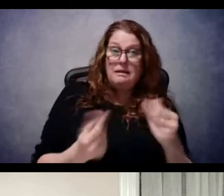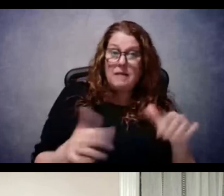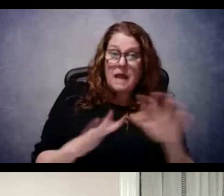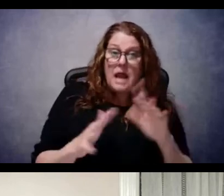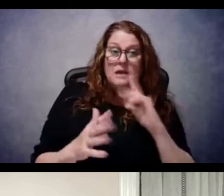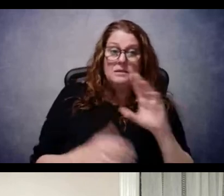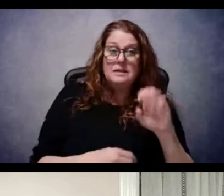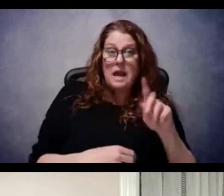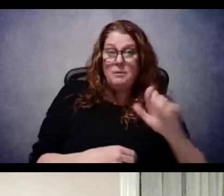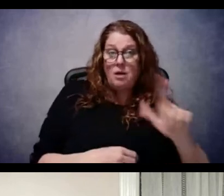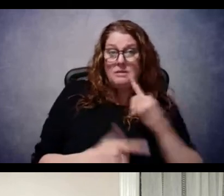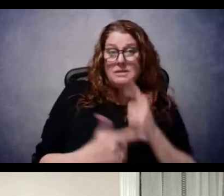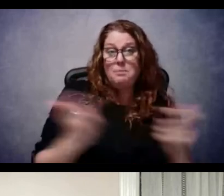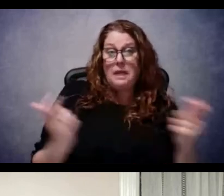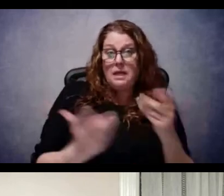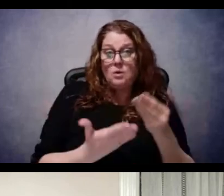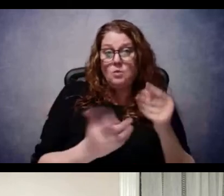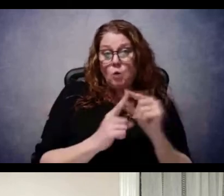big word.